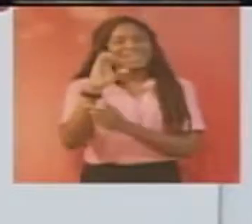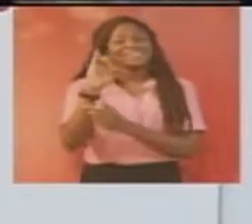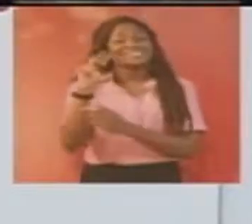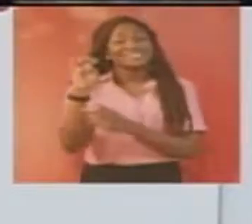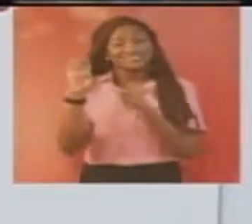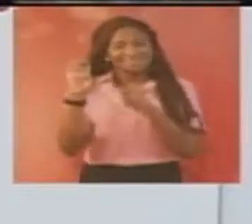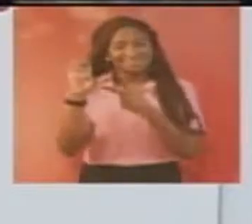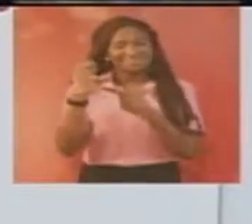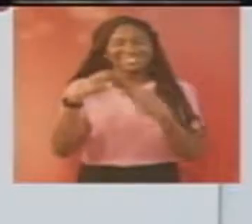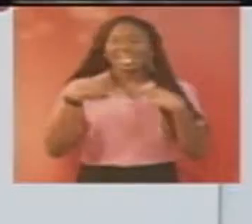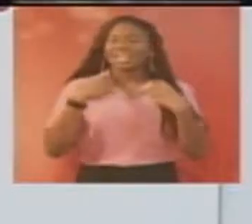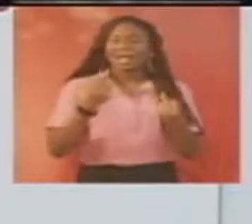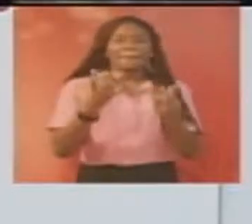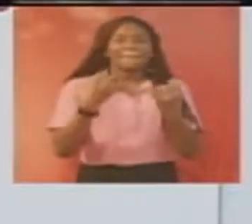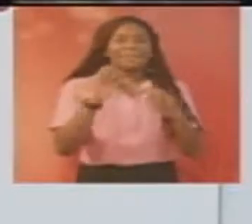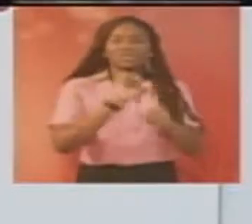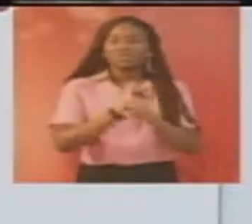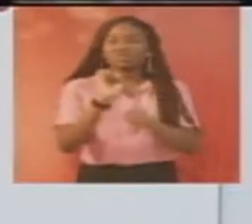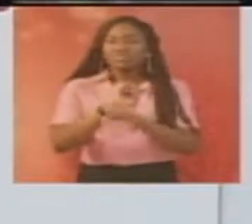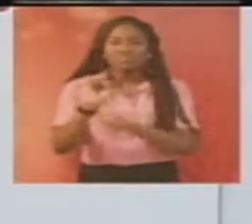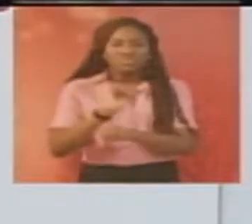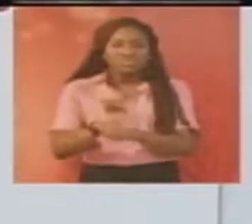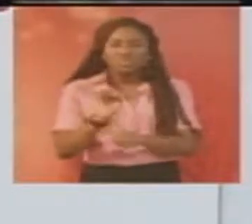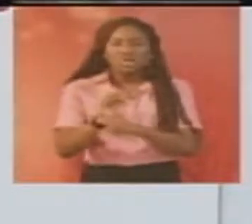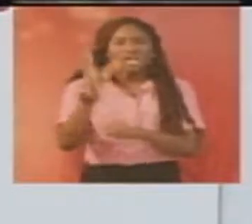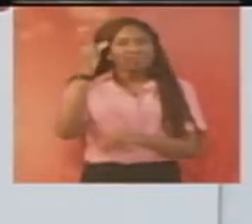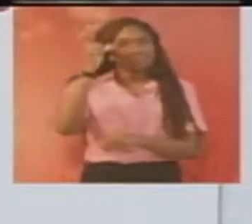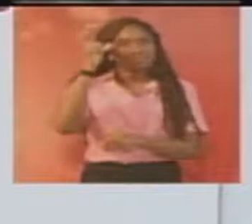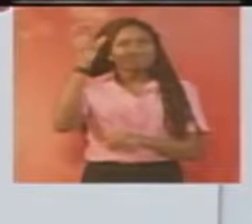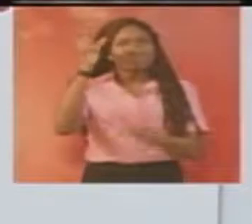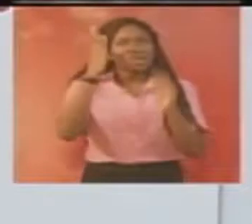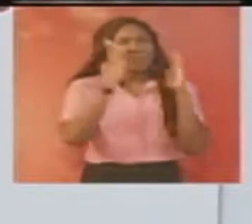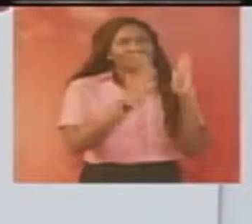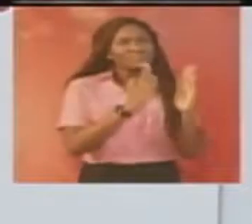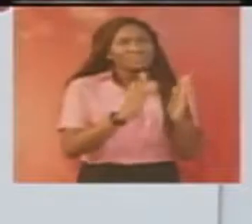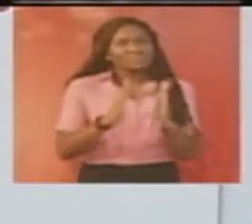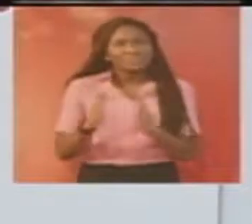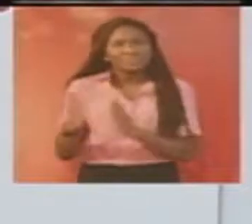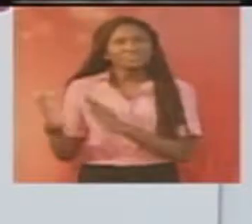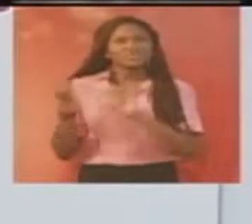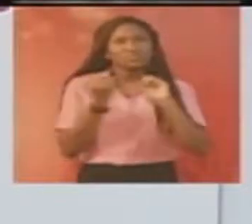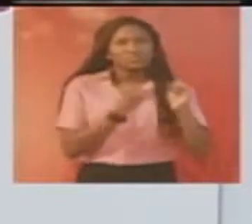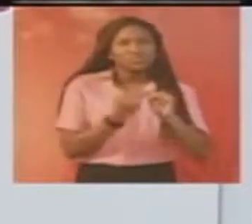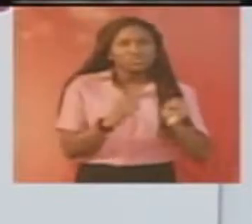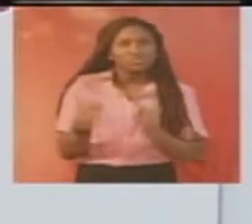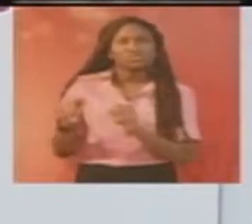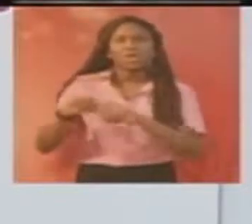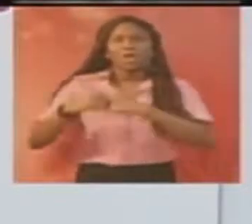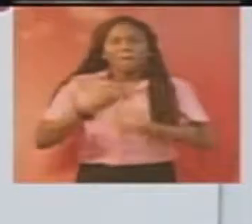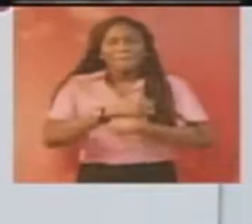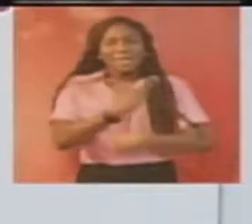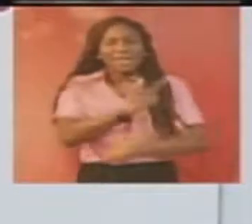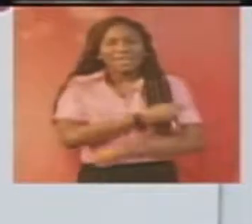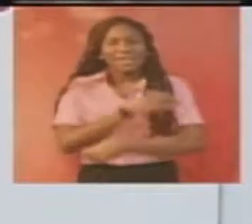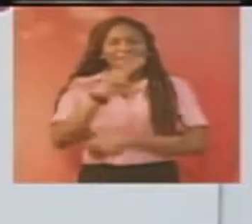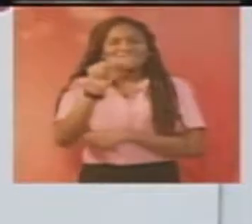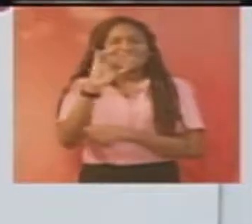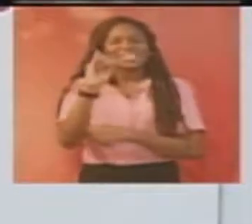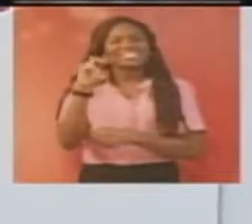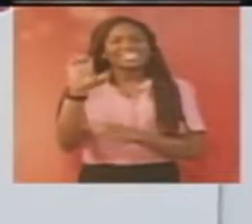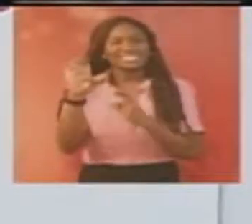the with a view to coming up with strategies where you can pivot very quickly to make a vaccine for a new virus.